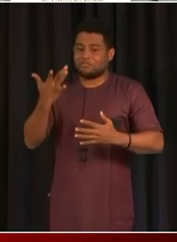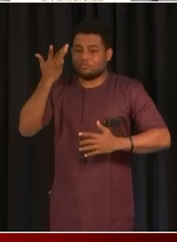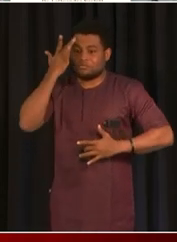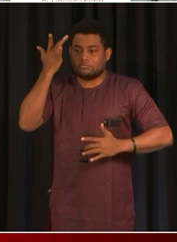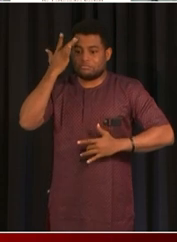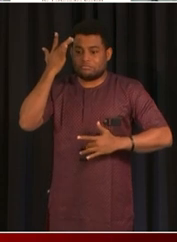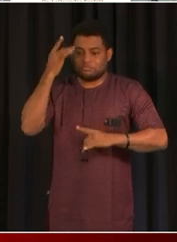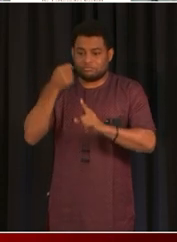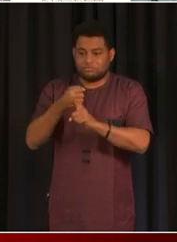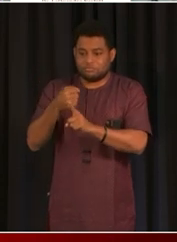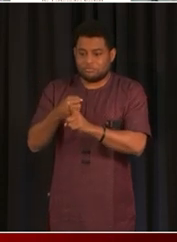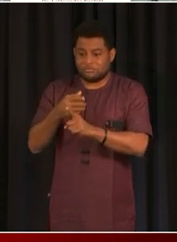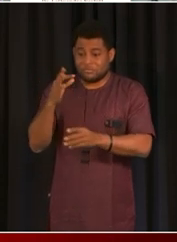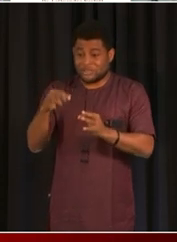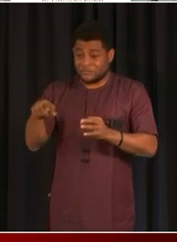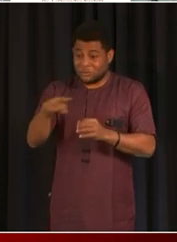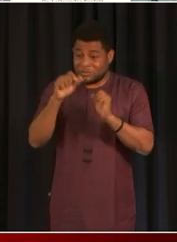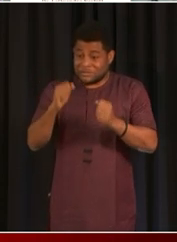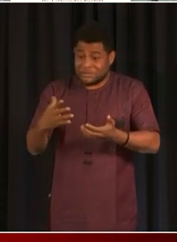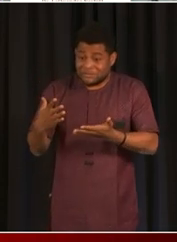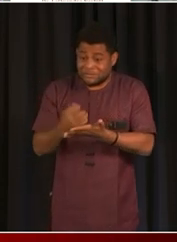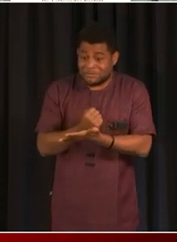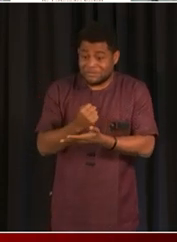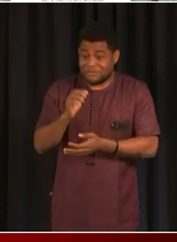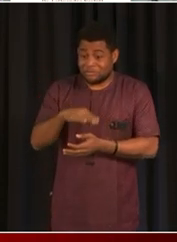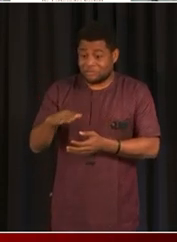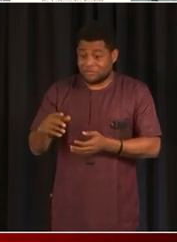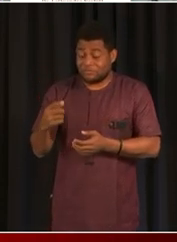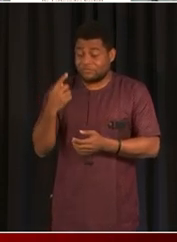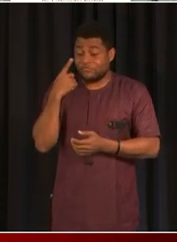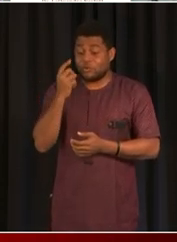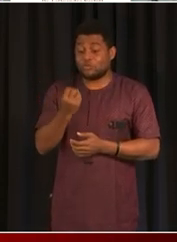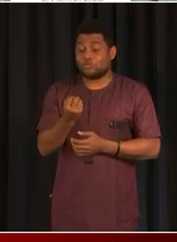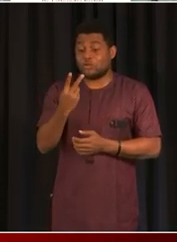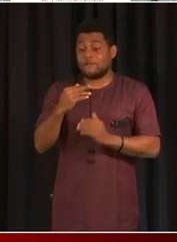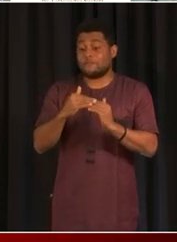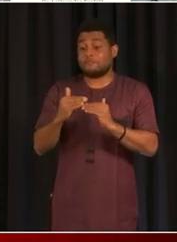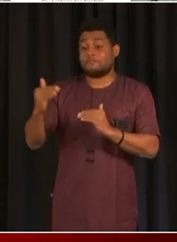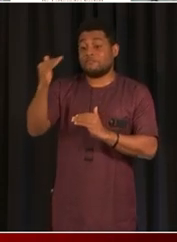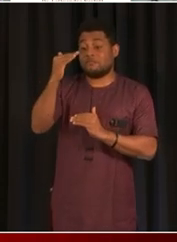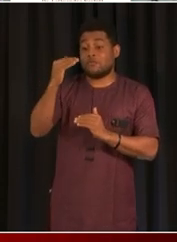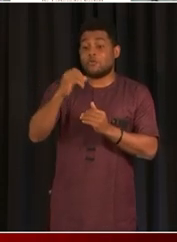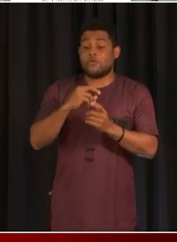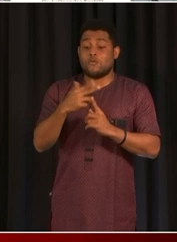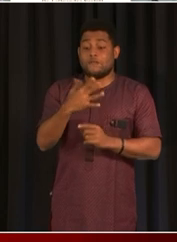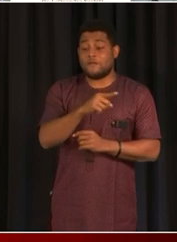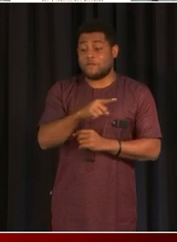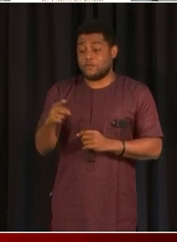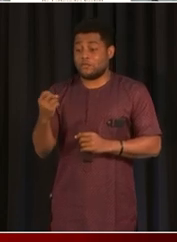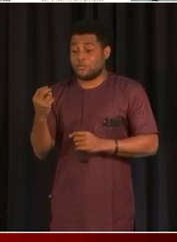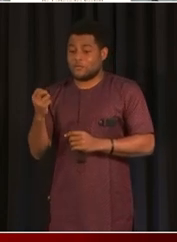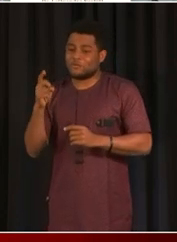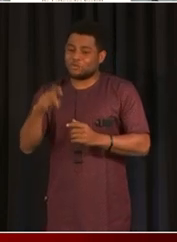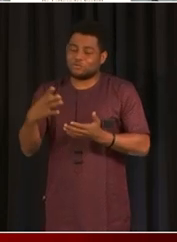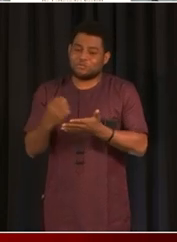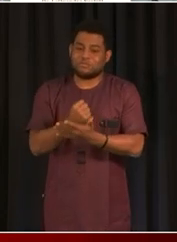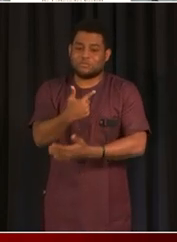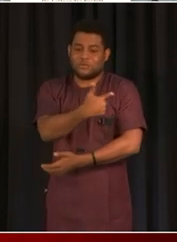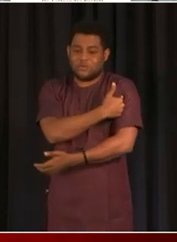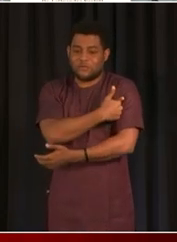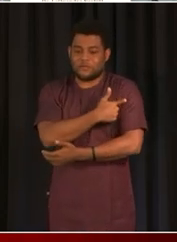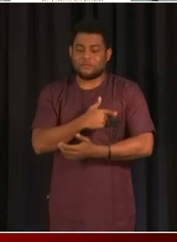who have the opportunity to get vaccinated should. And we want to continue to encourage vaccination amongst our 18